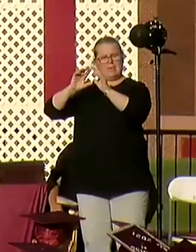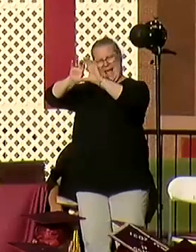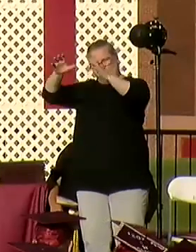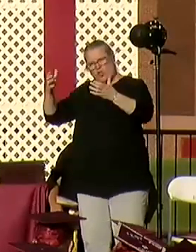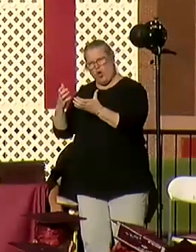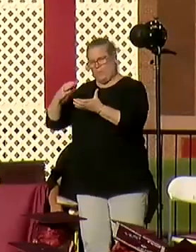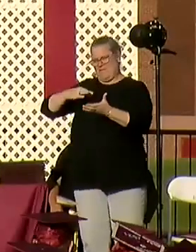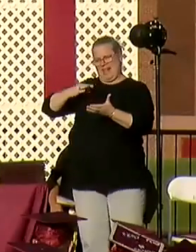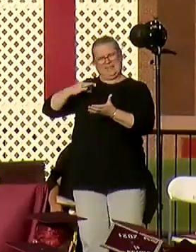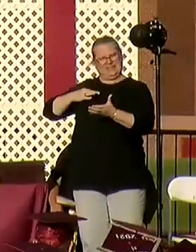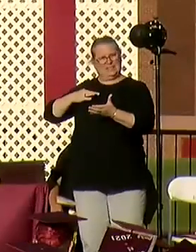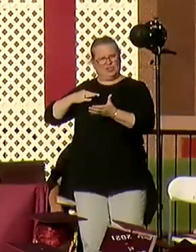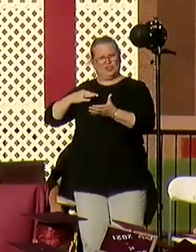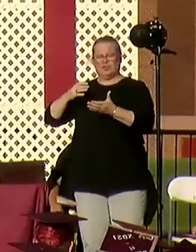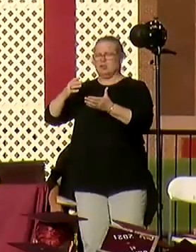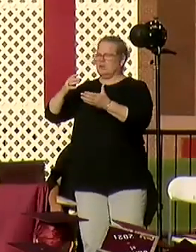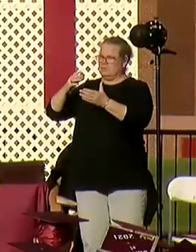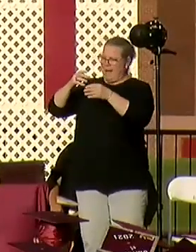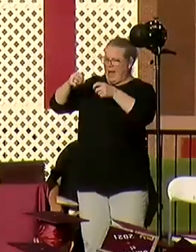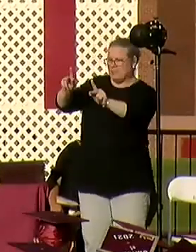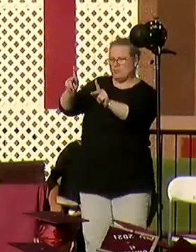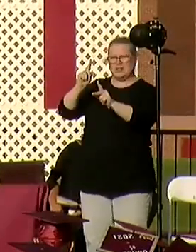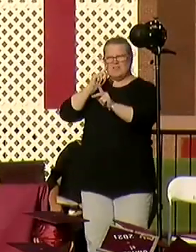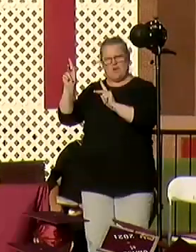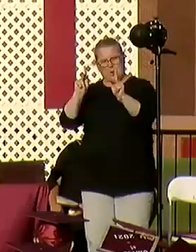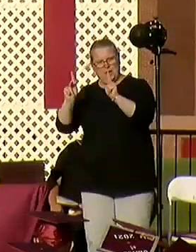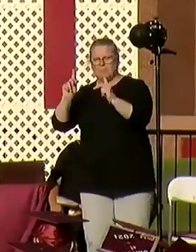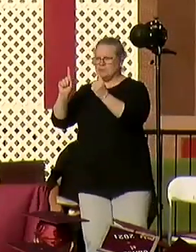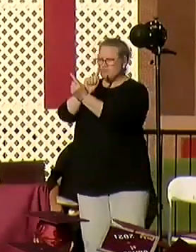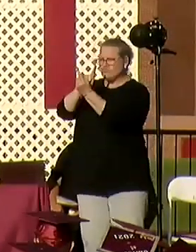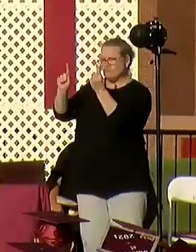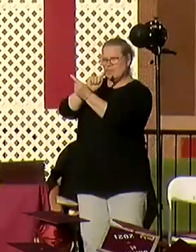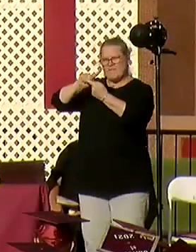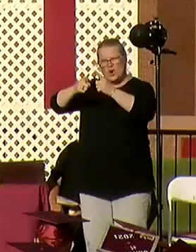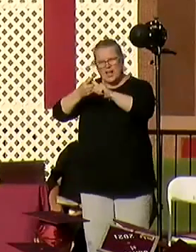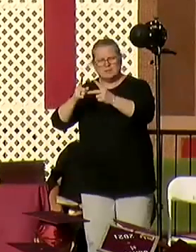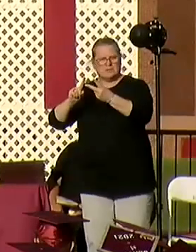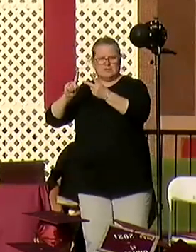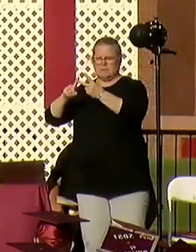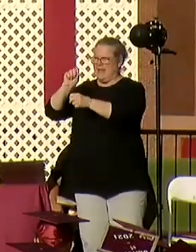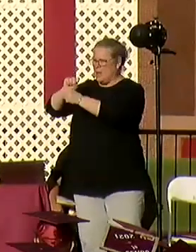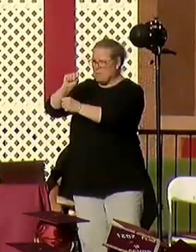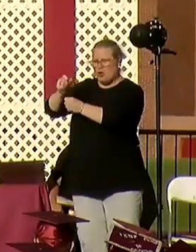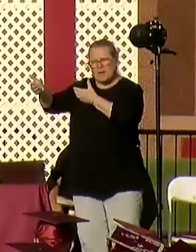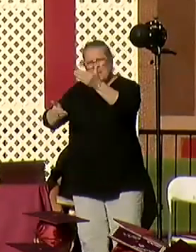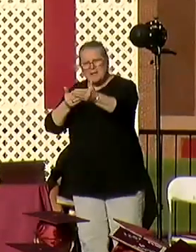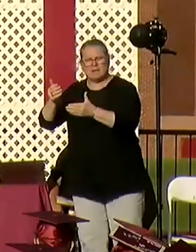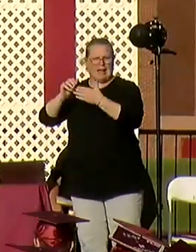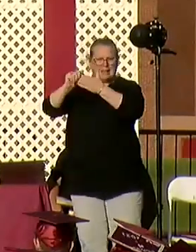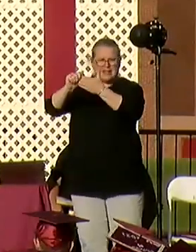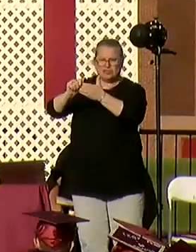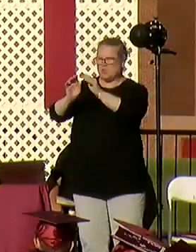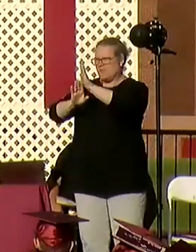creates opportunities for one-to-one friendships, integrated employment, leadership and development,